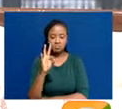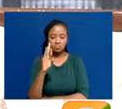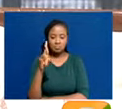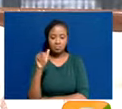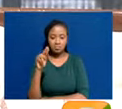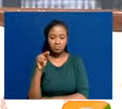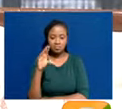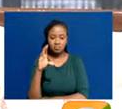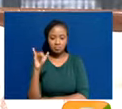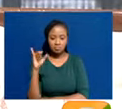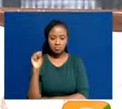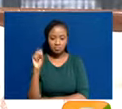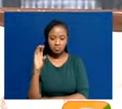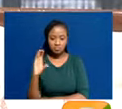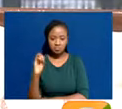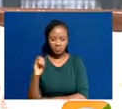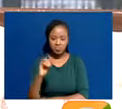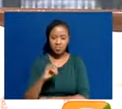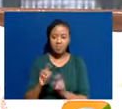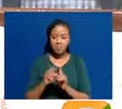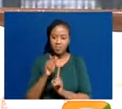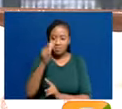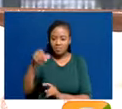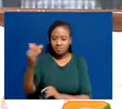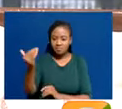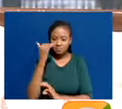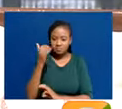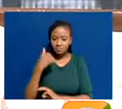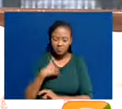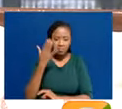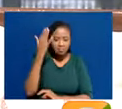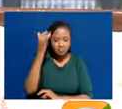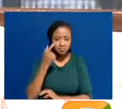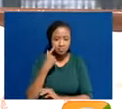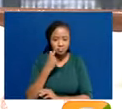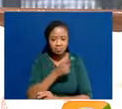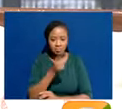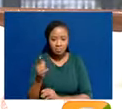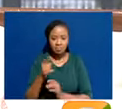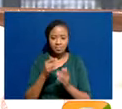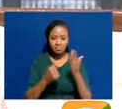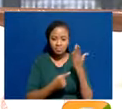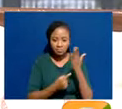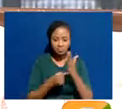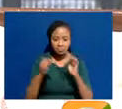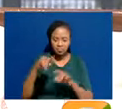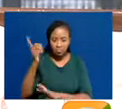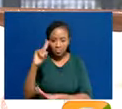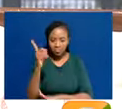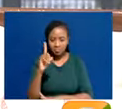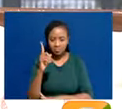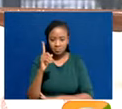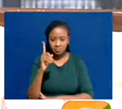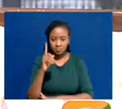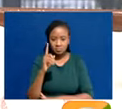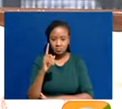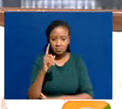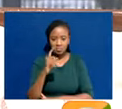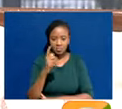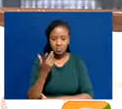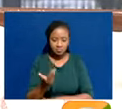asked me, so I was an MP then, asked me, how is it that we're seeing all this technology and innovation coming from Nairobi, M-Pesa, whatnot? I told them, because we're the